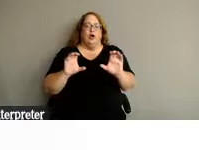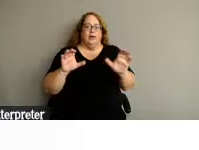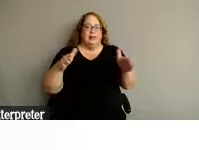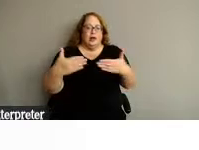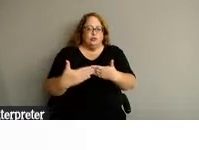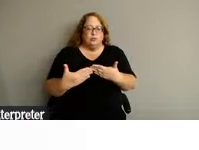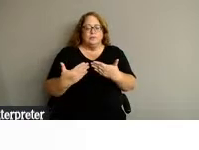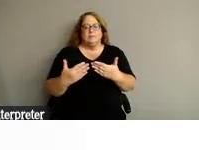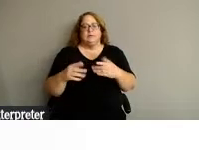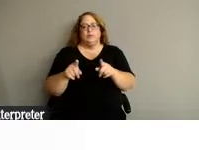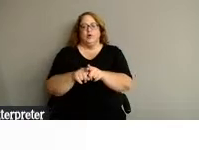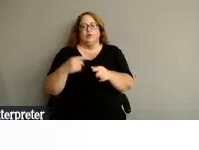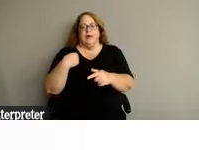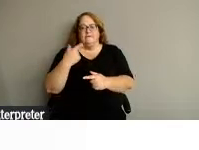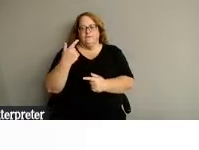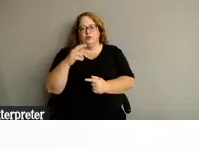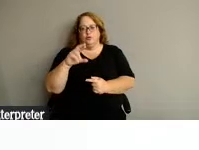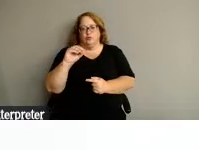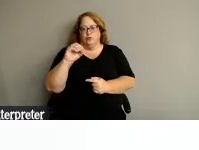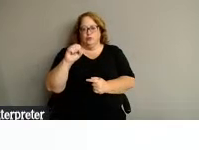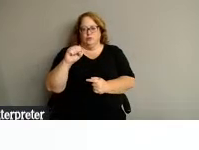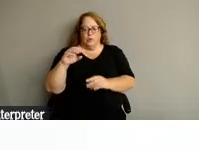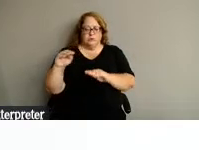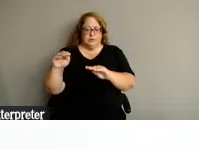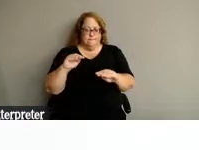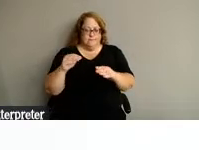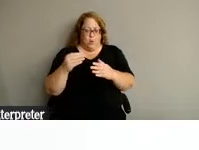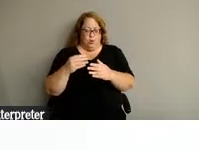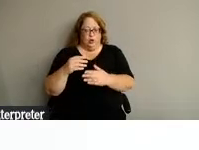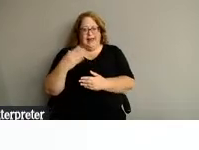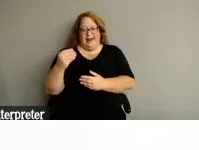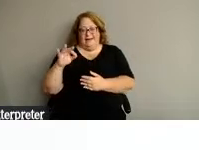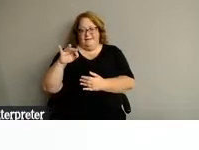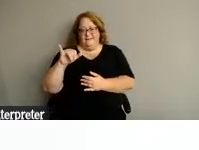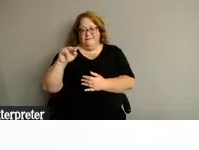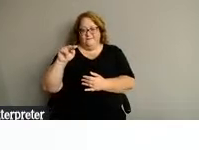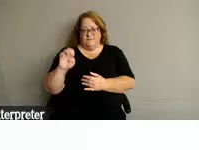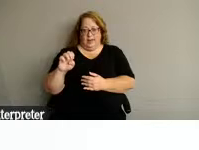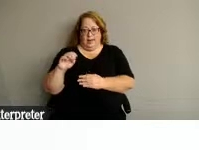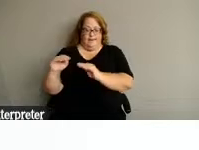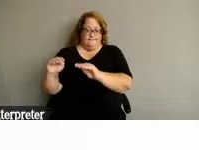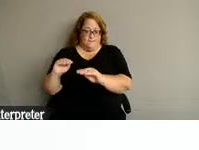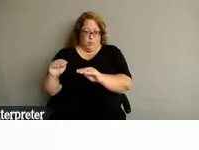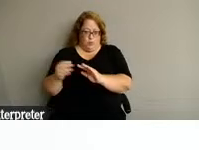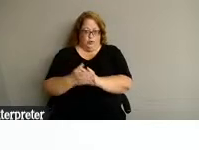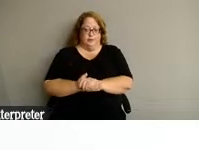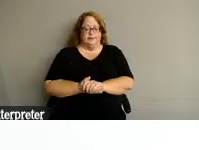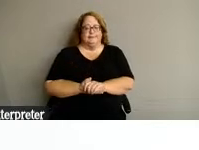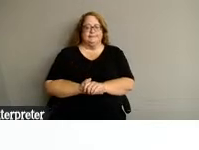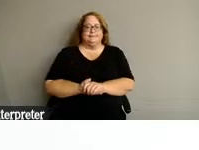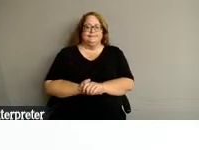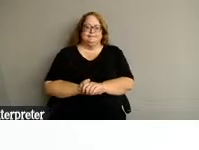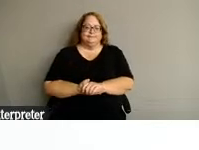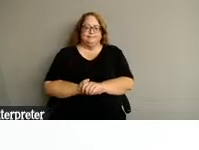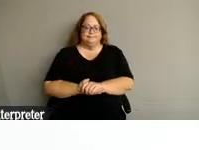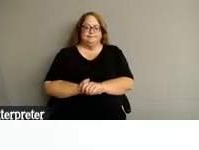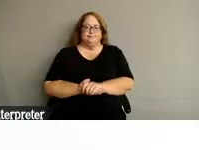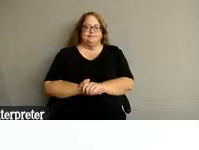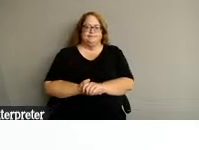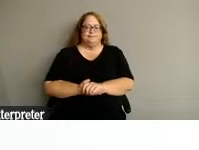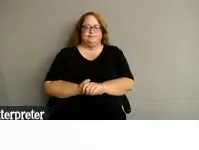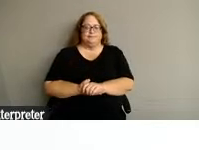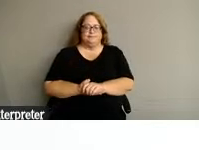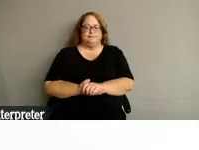classrooms, and in addition, we have a gross motor area and the fine motor opportunity for them to pull out and do it.